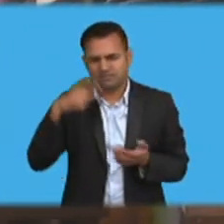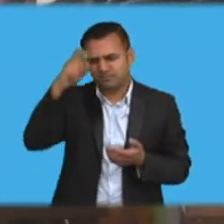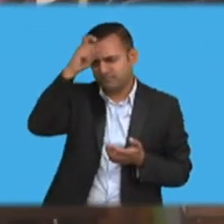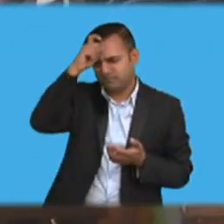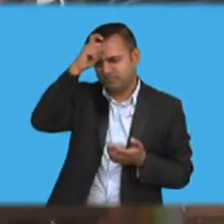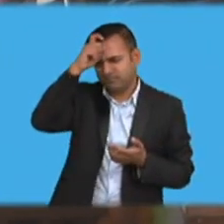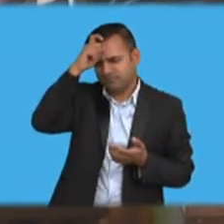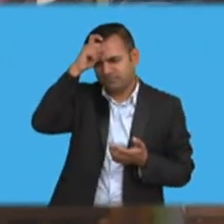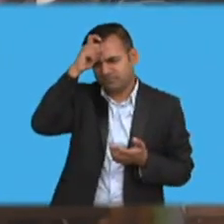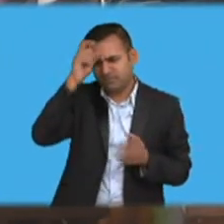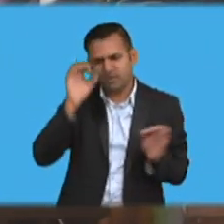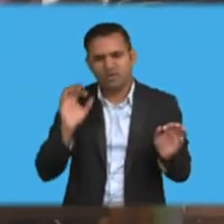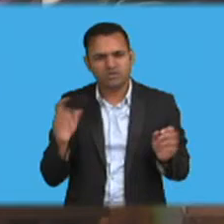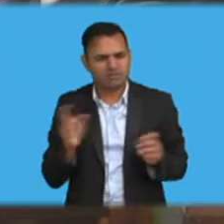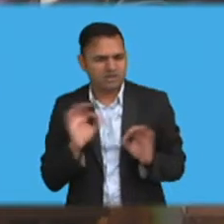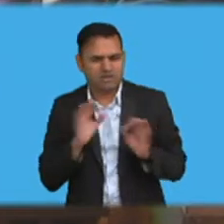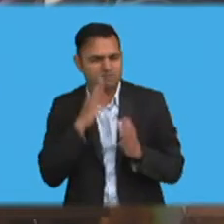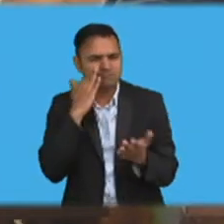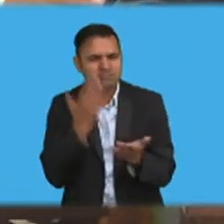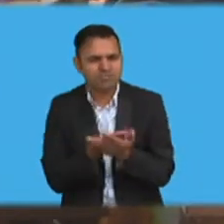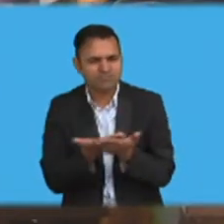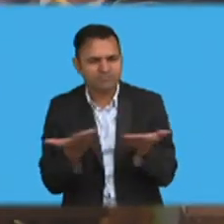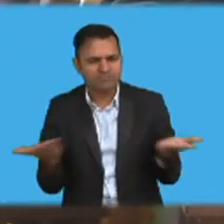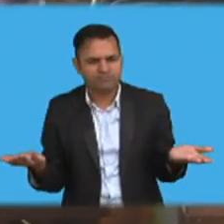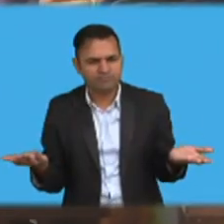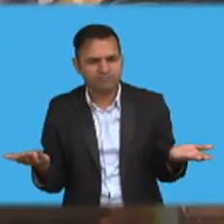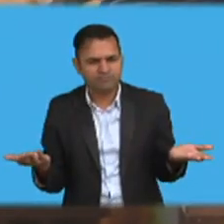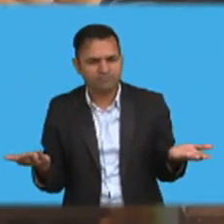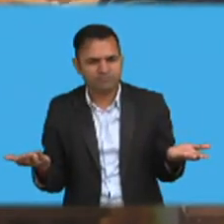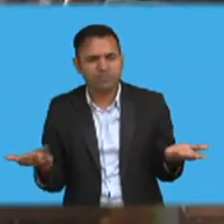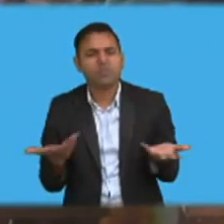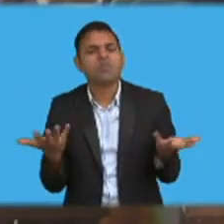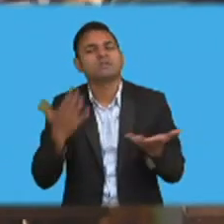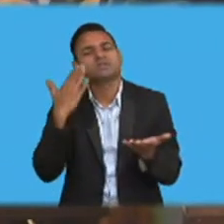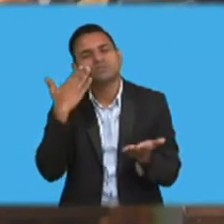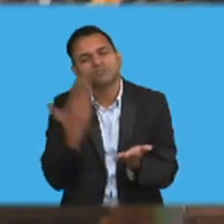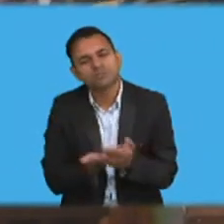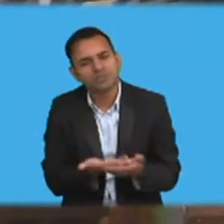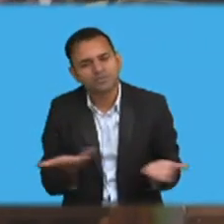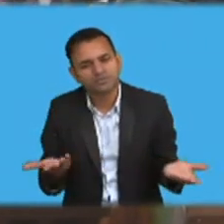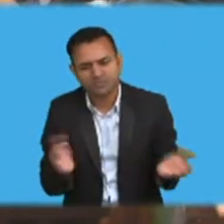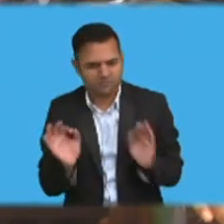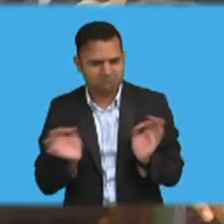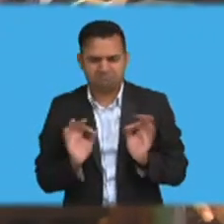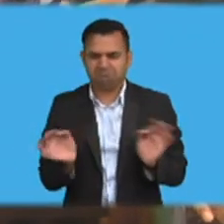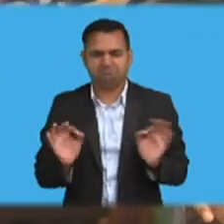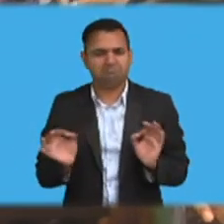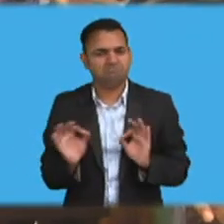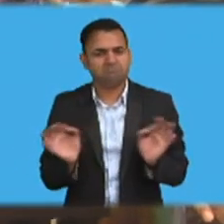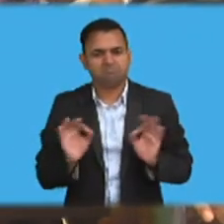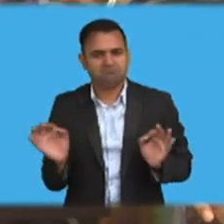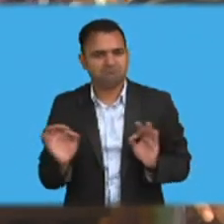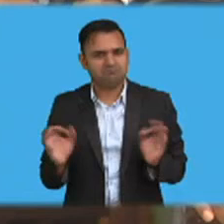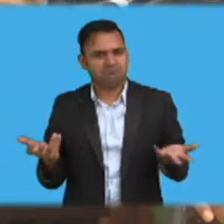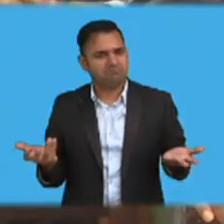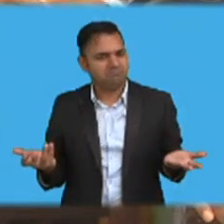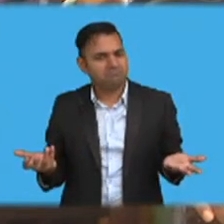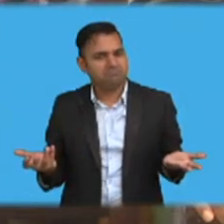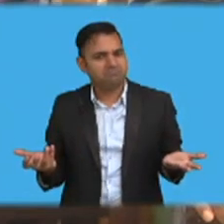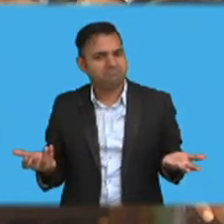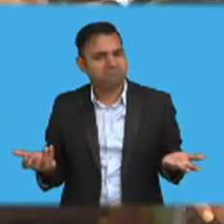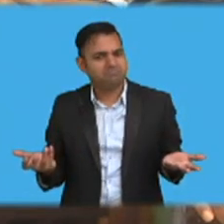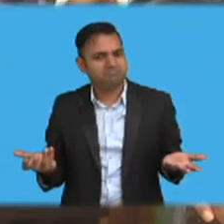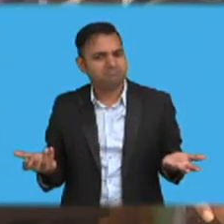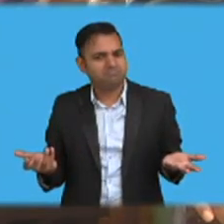misleading statements in public. Parachutes are not considered a life-saving equipment for all fixed-wing